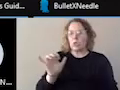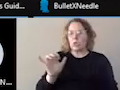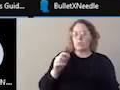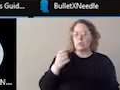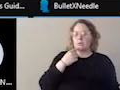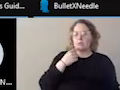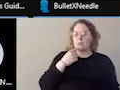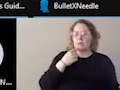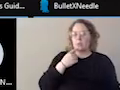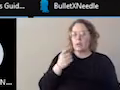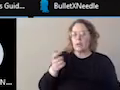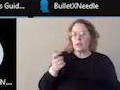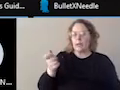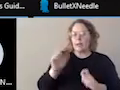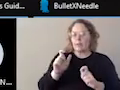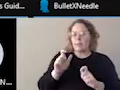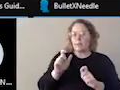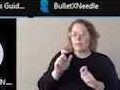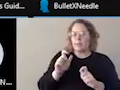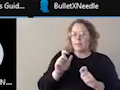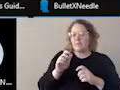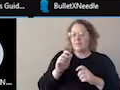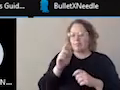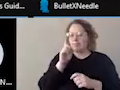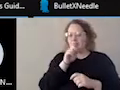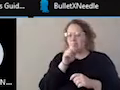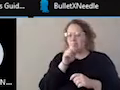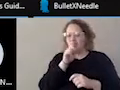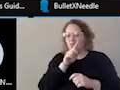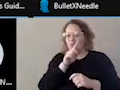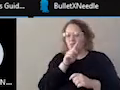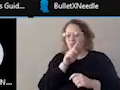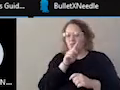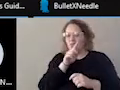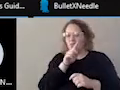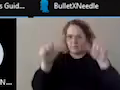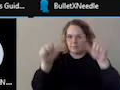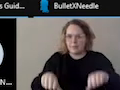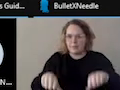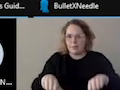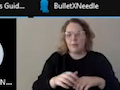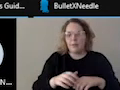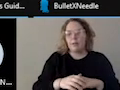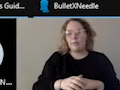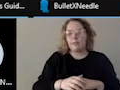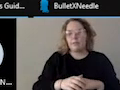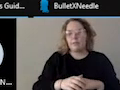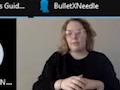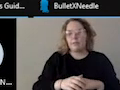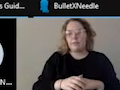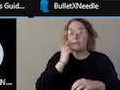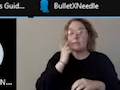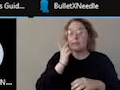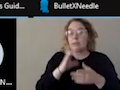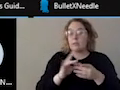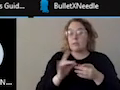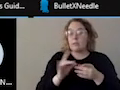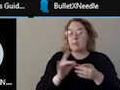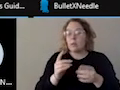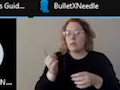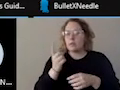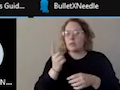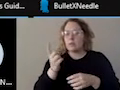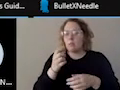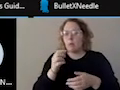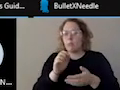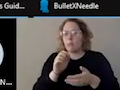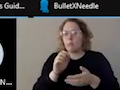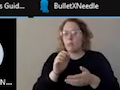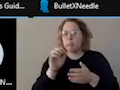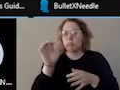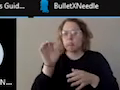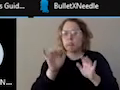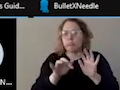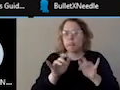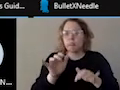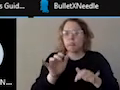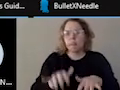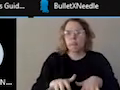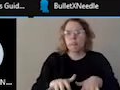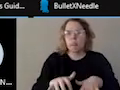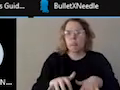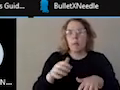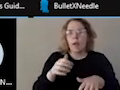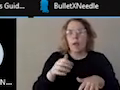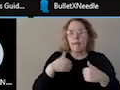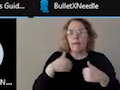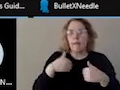cheat sheet, that helps. Yeah, absolutely. I see in the chat someone wrote choose your own adventure. That's absolutely correct. I'm just not that